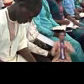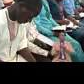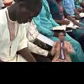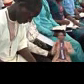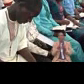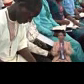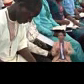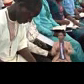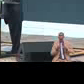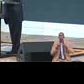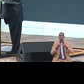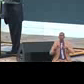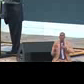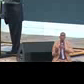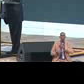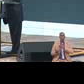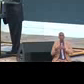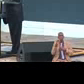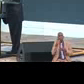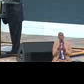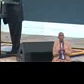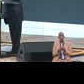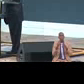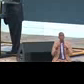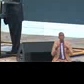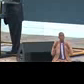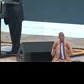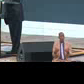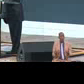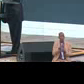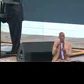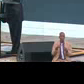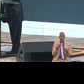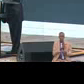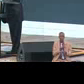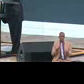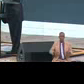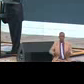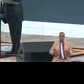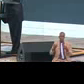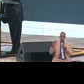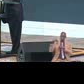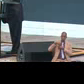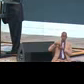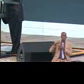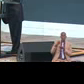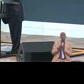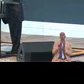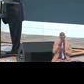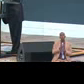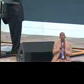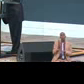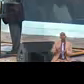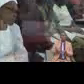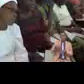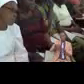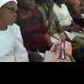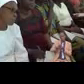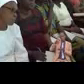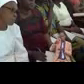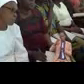he continues to beat the wife. But now, when Christ enters, that old nature will